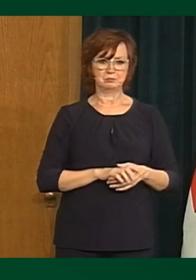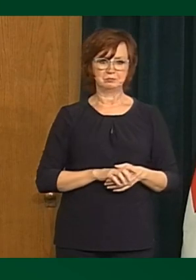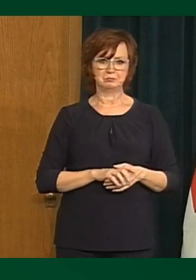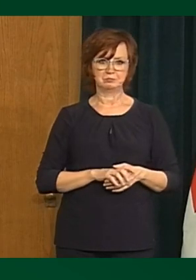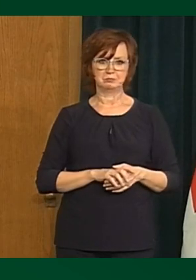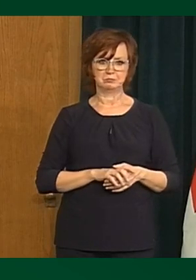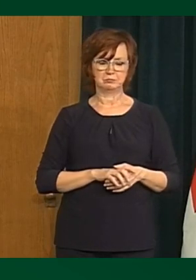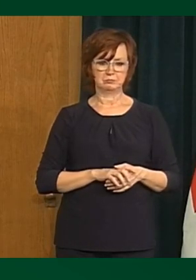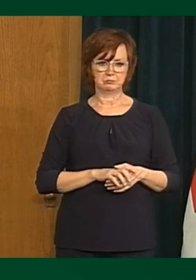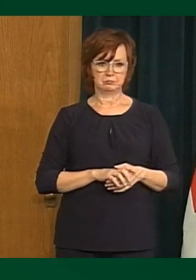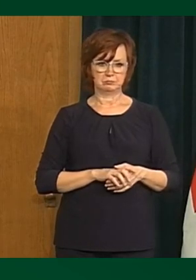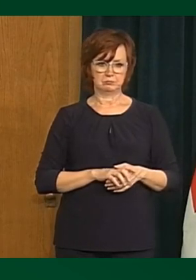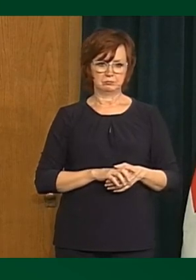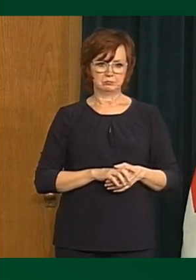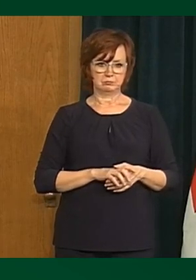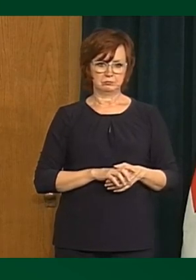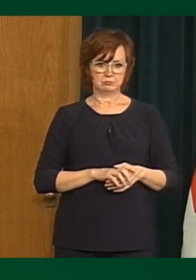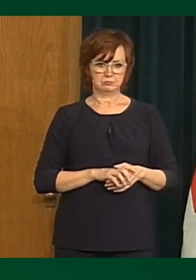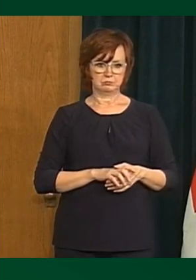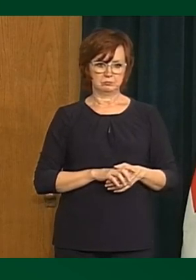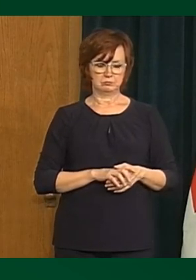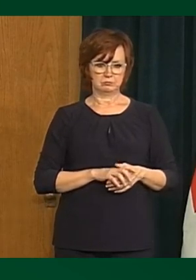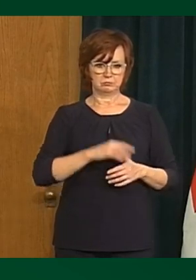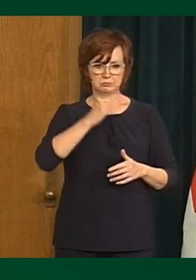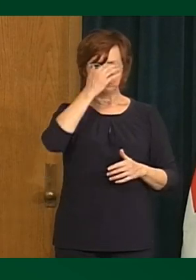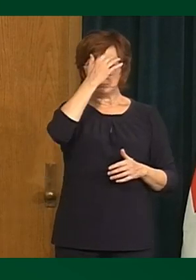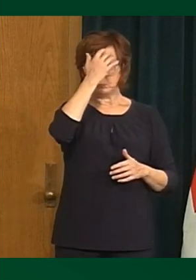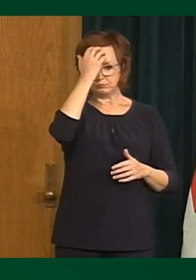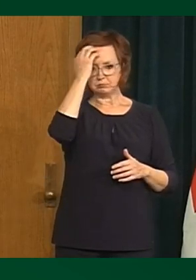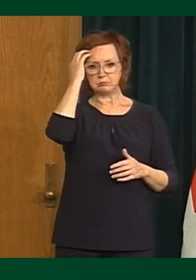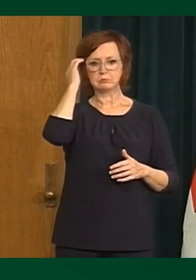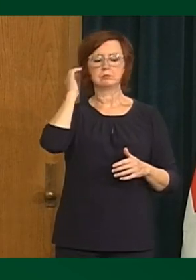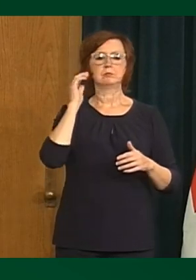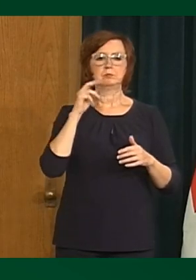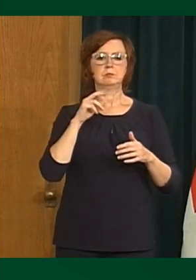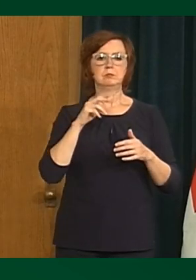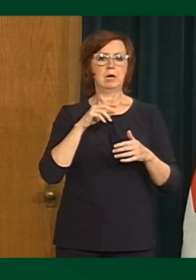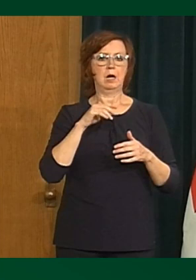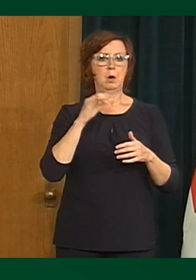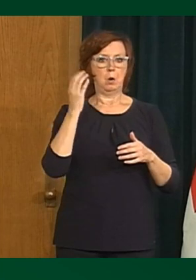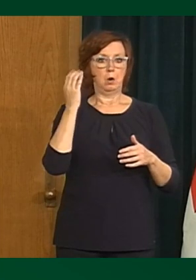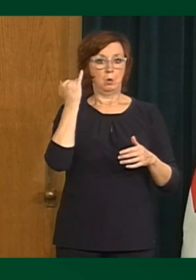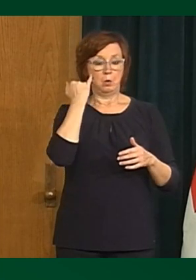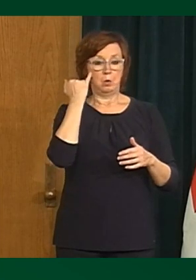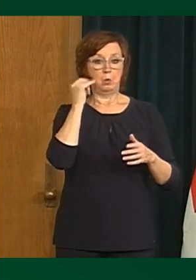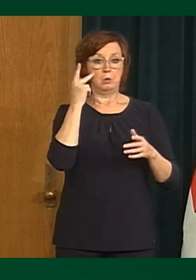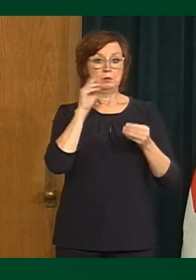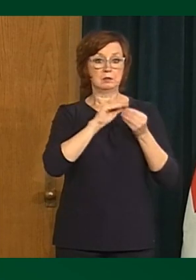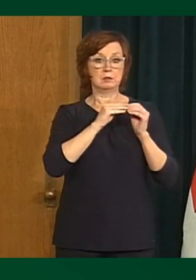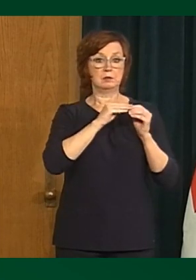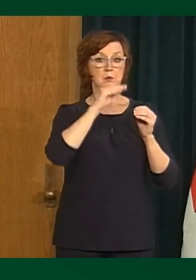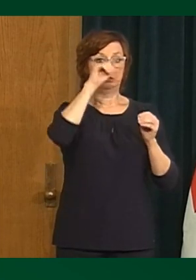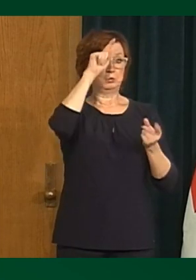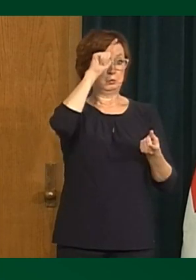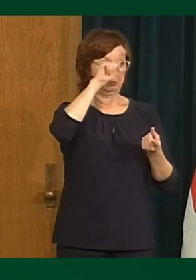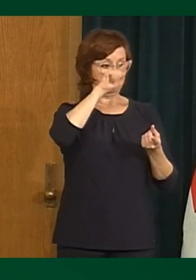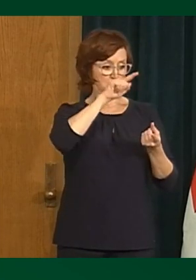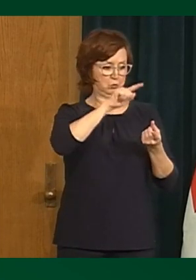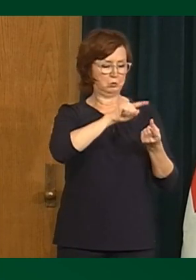exposure to a known case, those will all be indications for gradually relaxing the restrictions in the